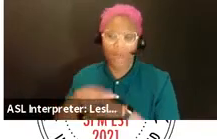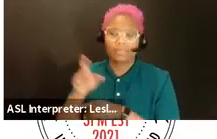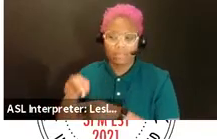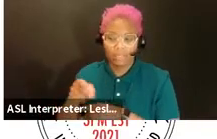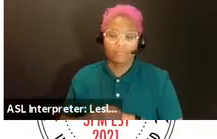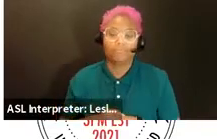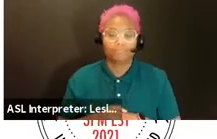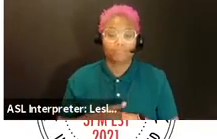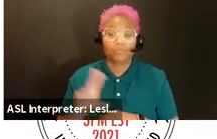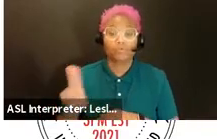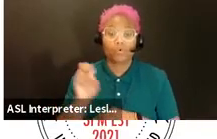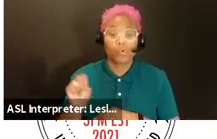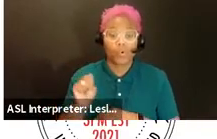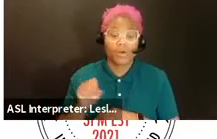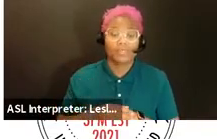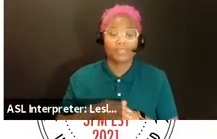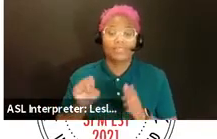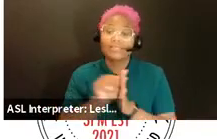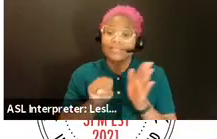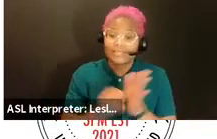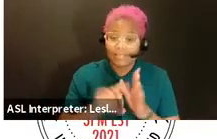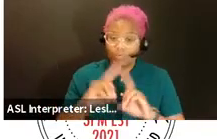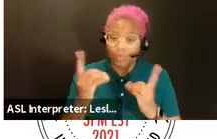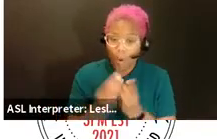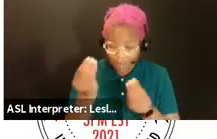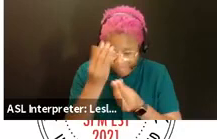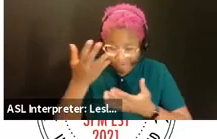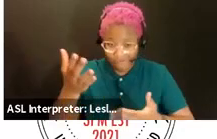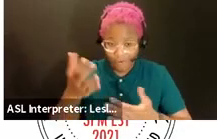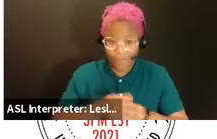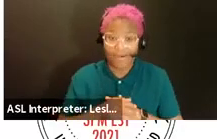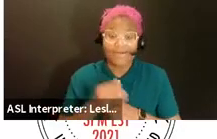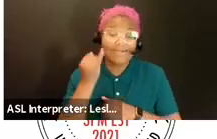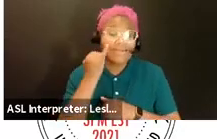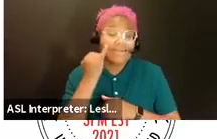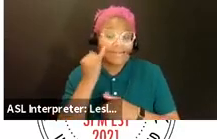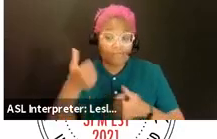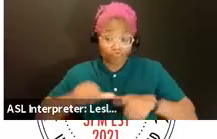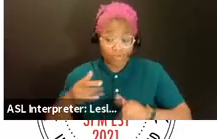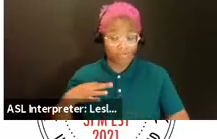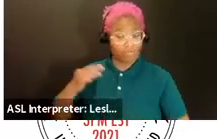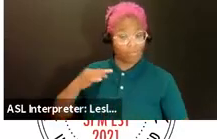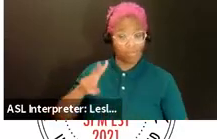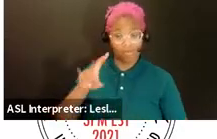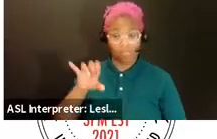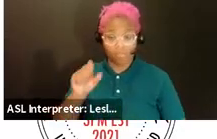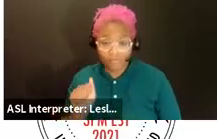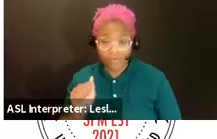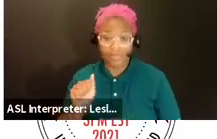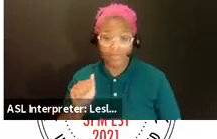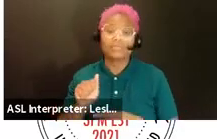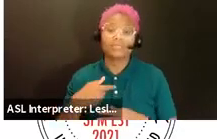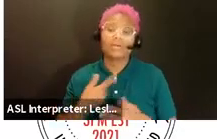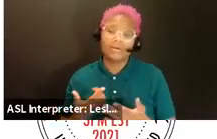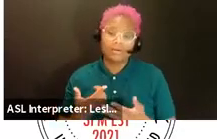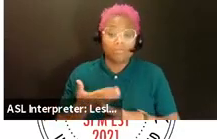announced that visa applicants who are applying for a visa in a classification that they've previously received in the last 4 years may